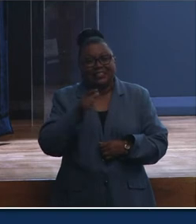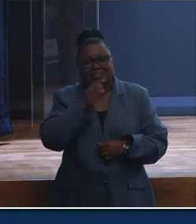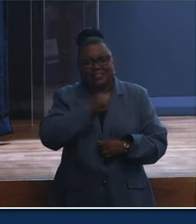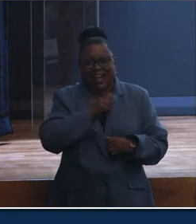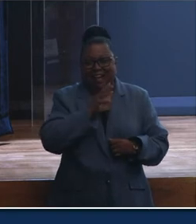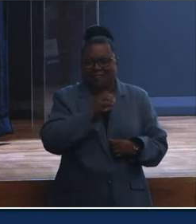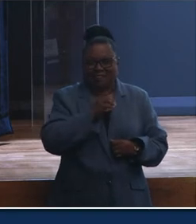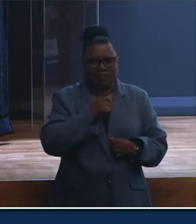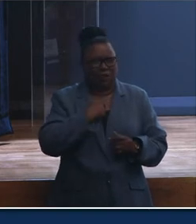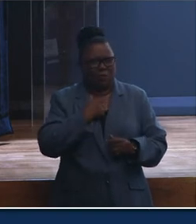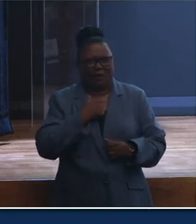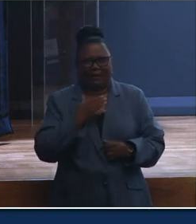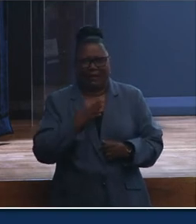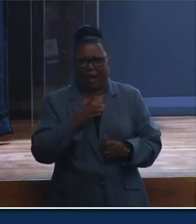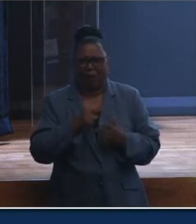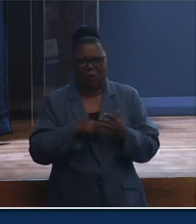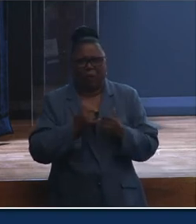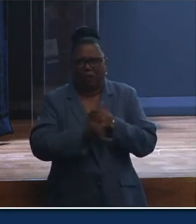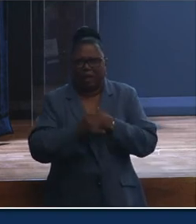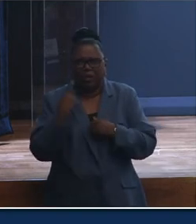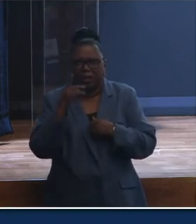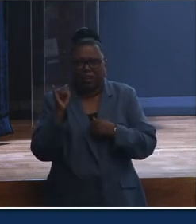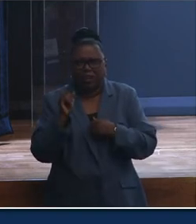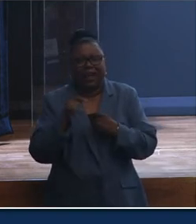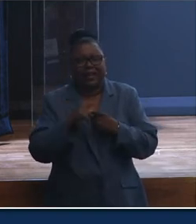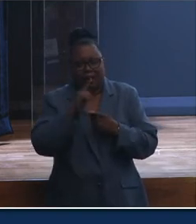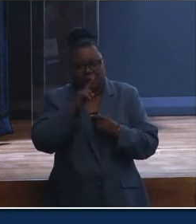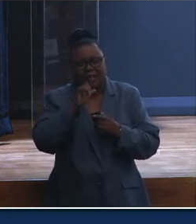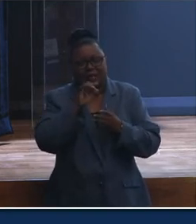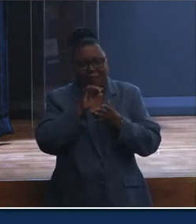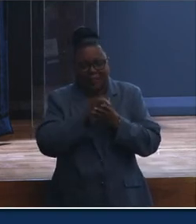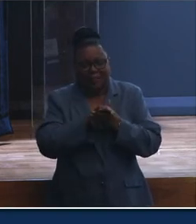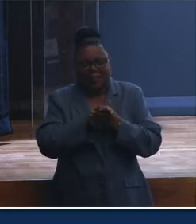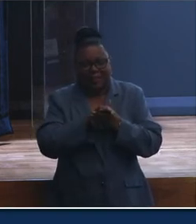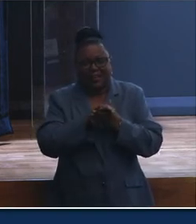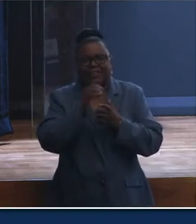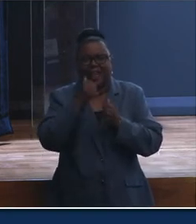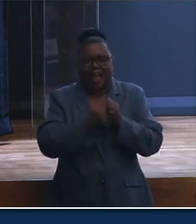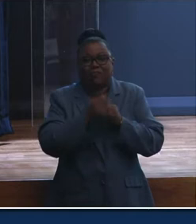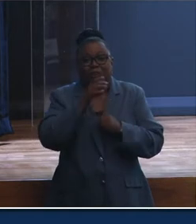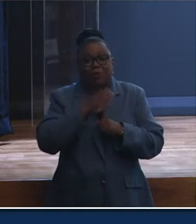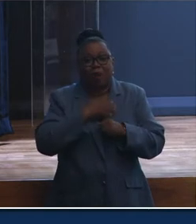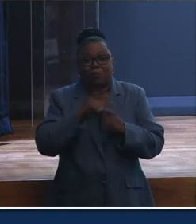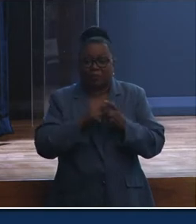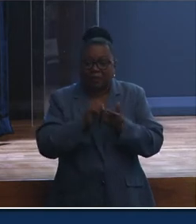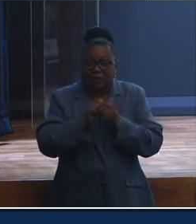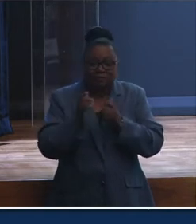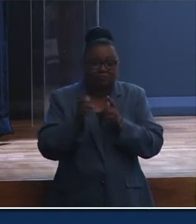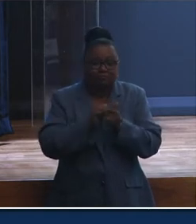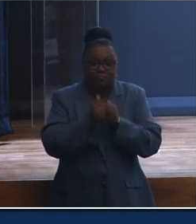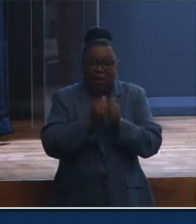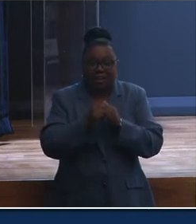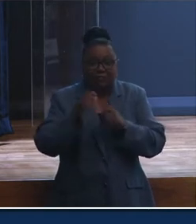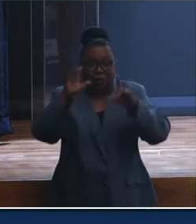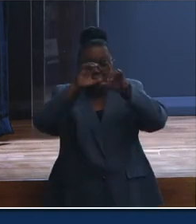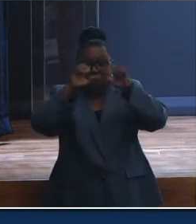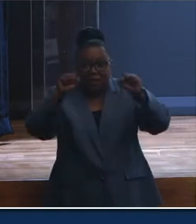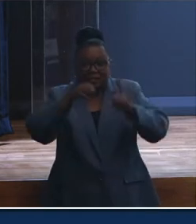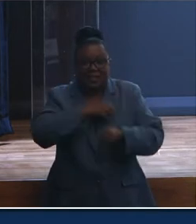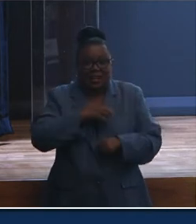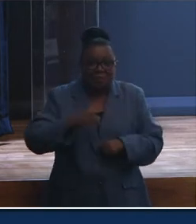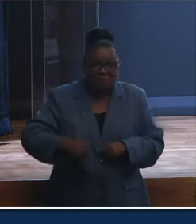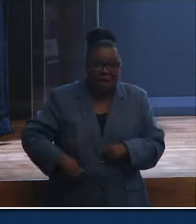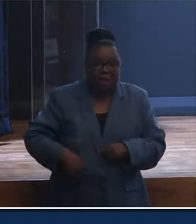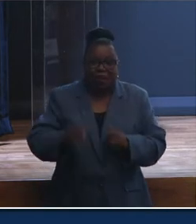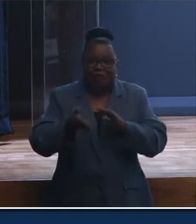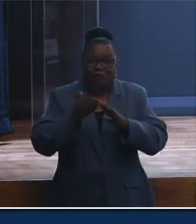50, oh my God, what will the country look like? And I do believe every woman that will be running for president, mayor,